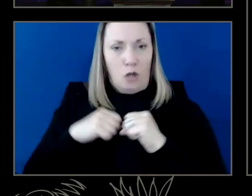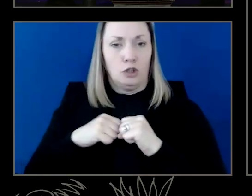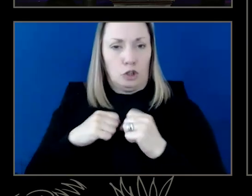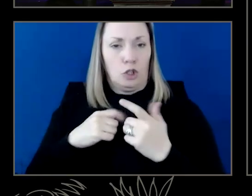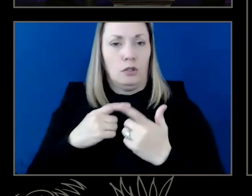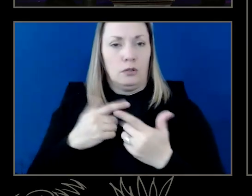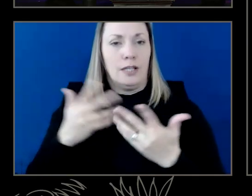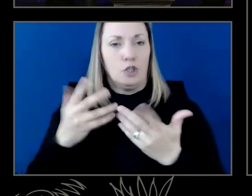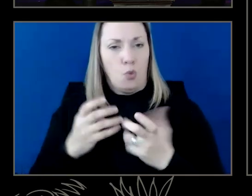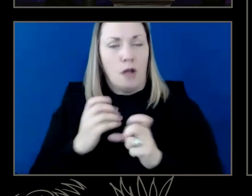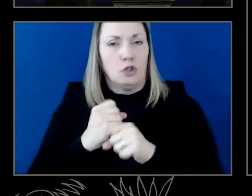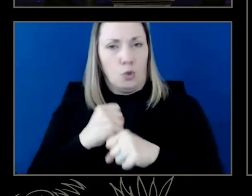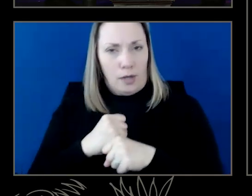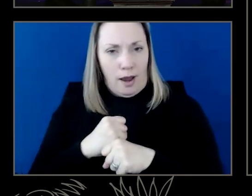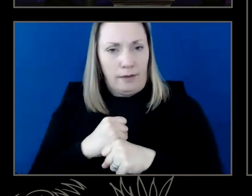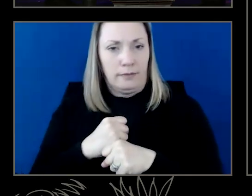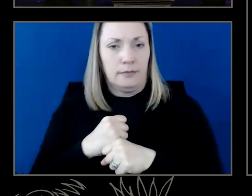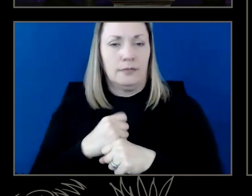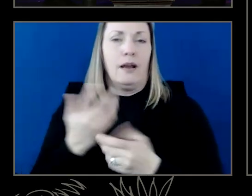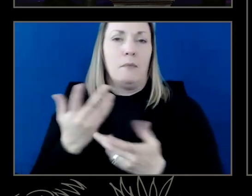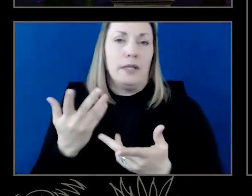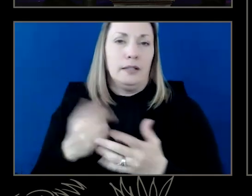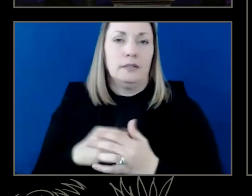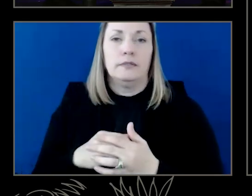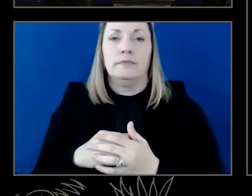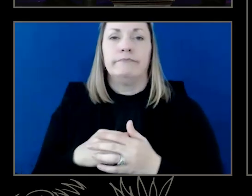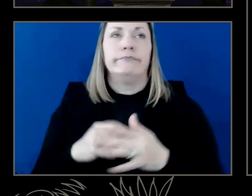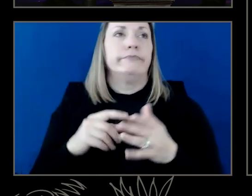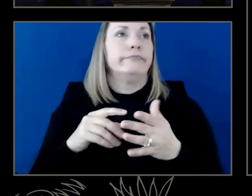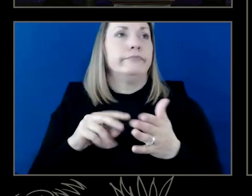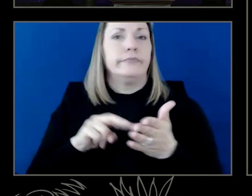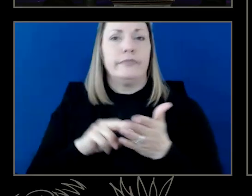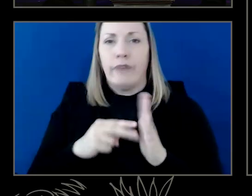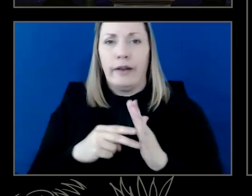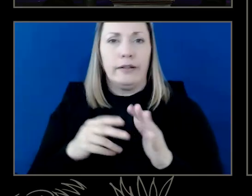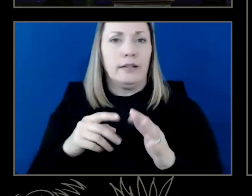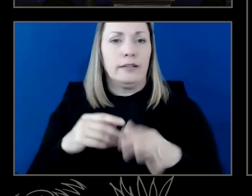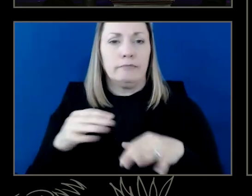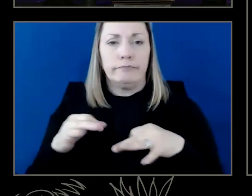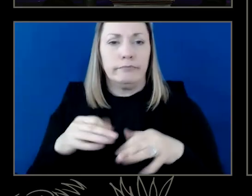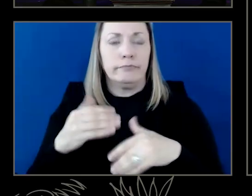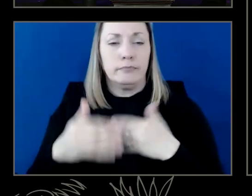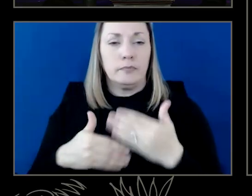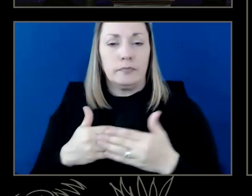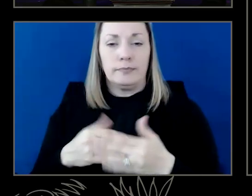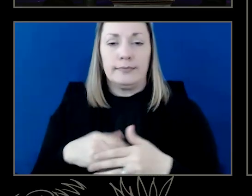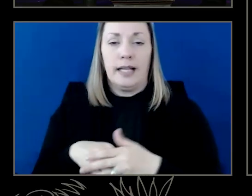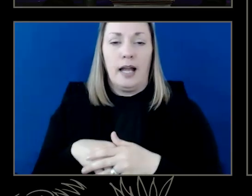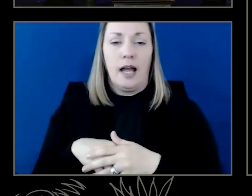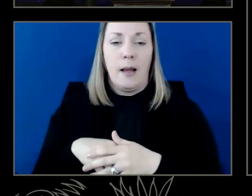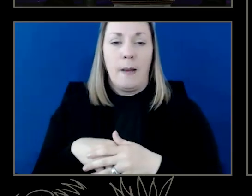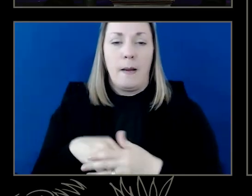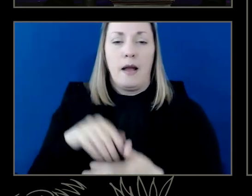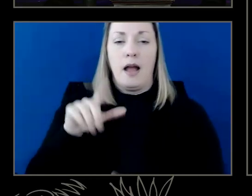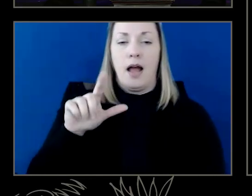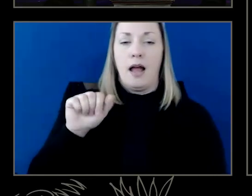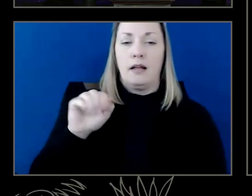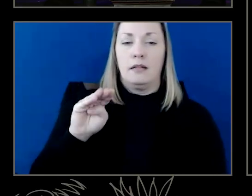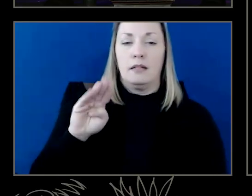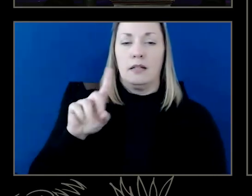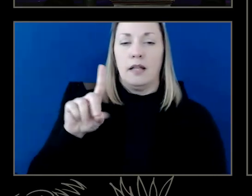want to create. I mean, defining a Lambda function, an S3 bucket, an API